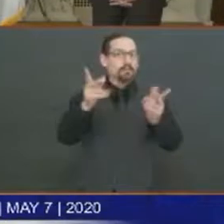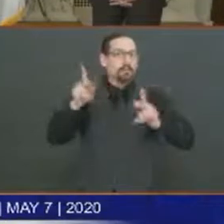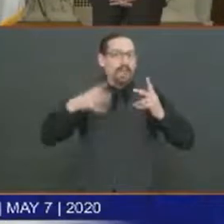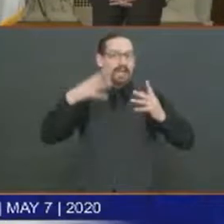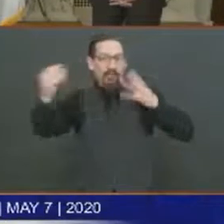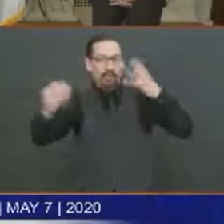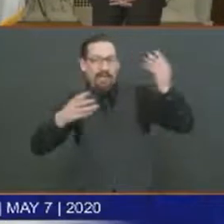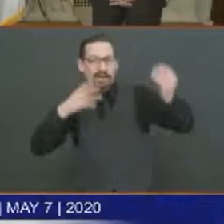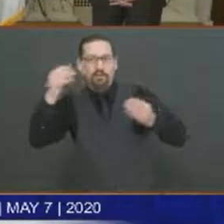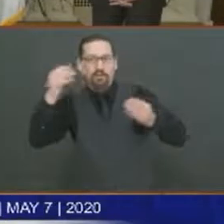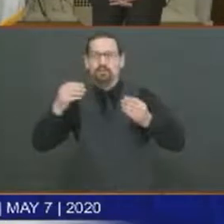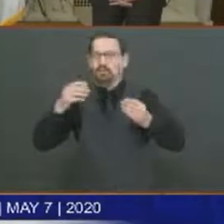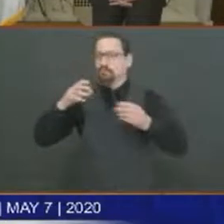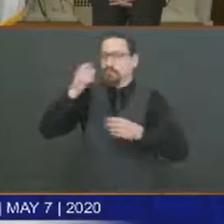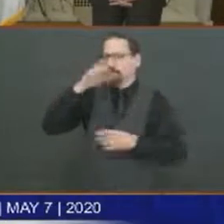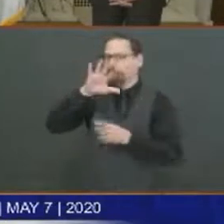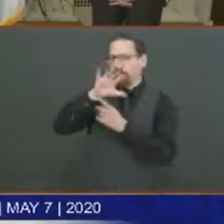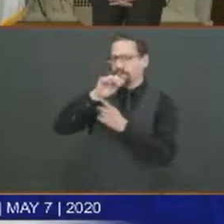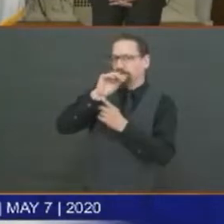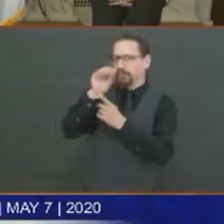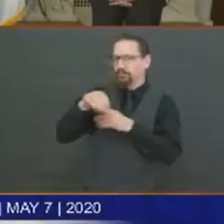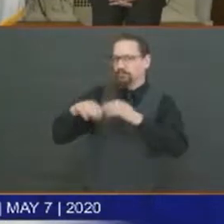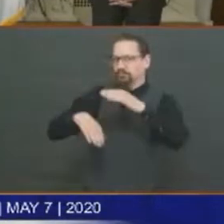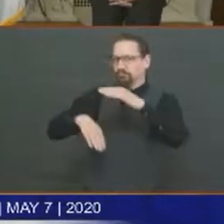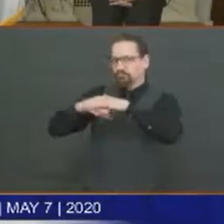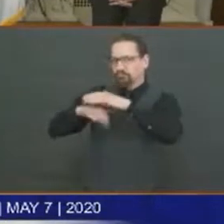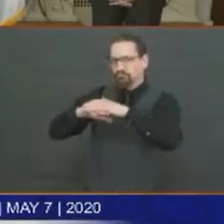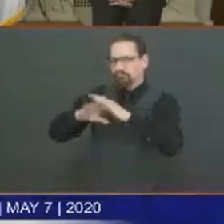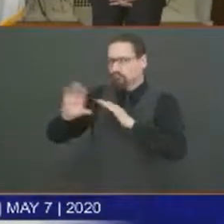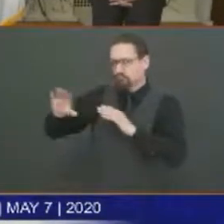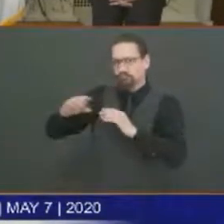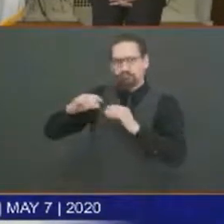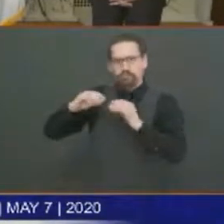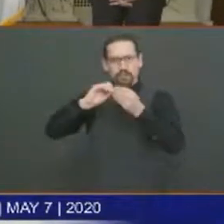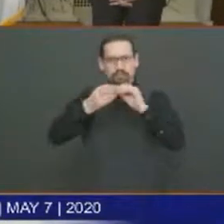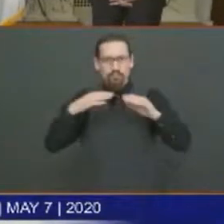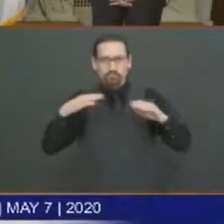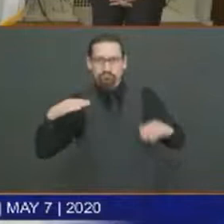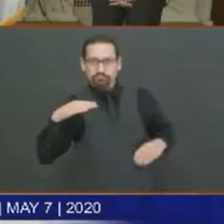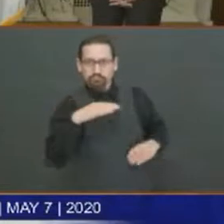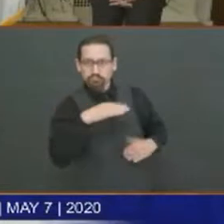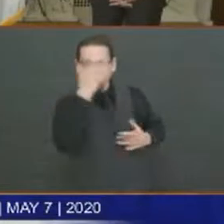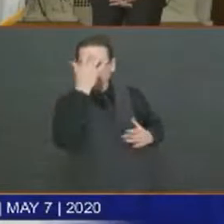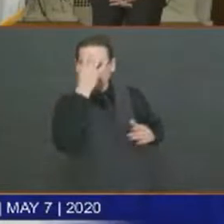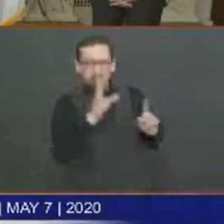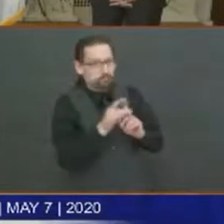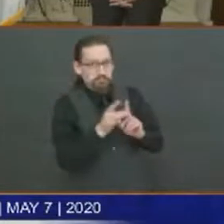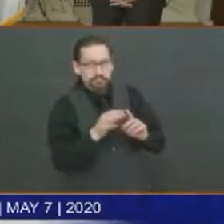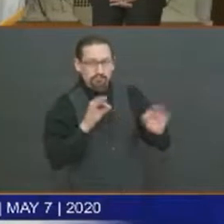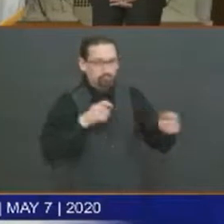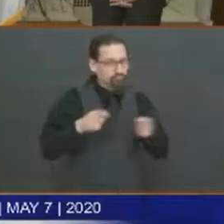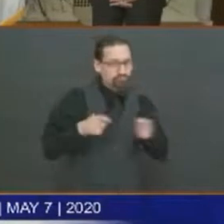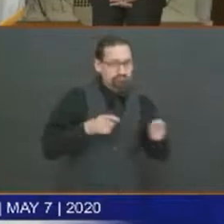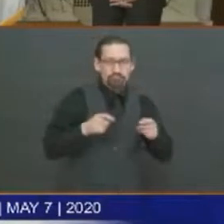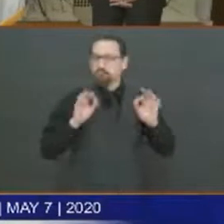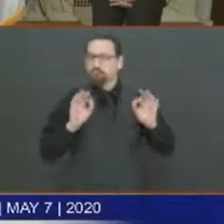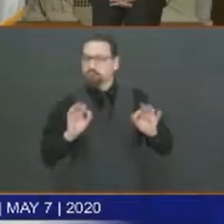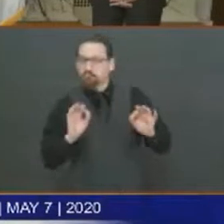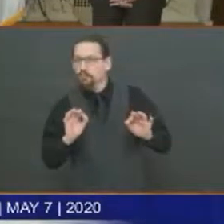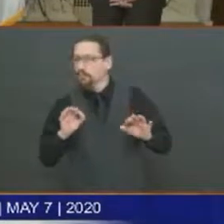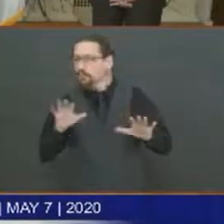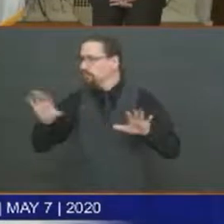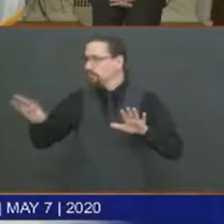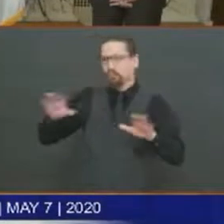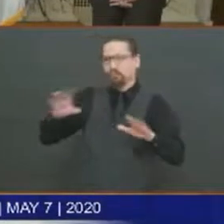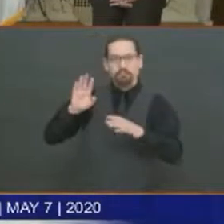increase, then it'll give us confidence to relax. But it's just, I can't honestly give you an estimate